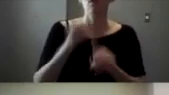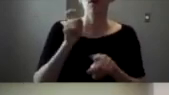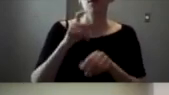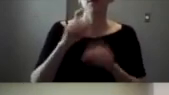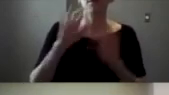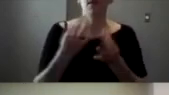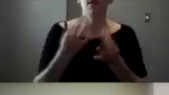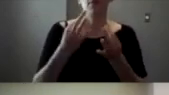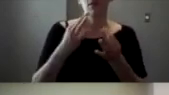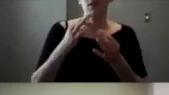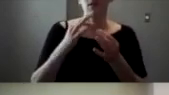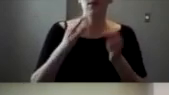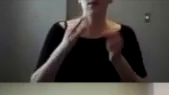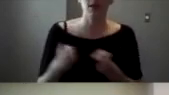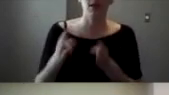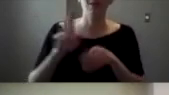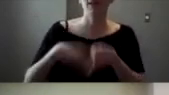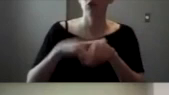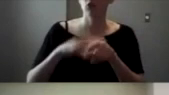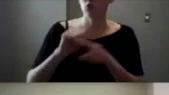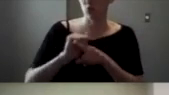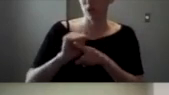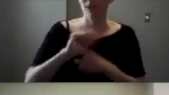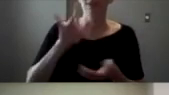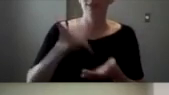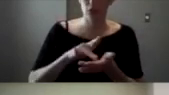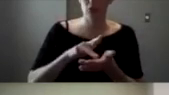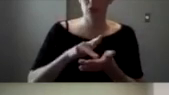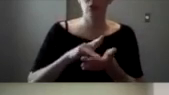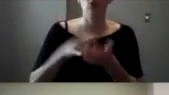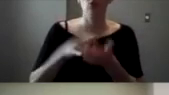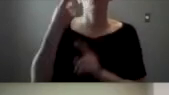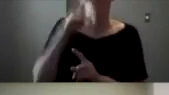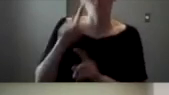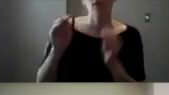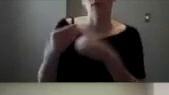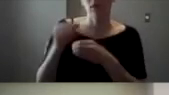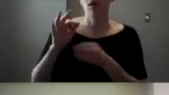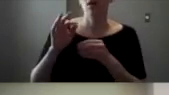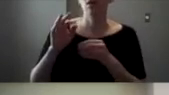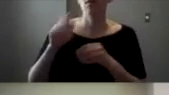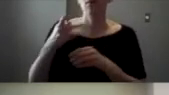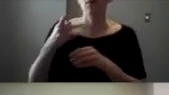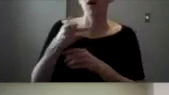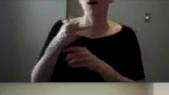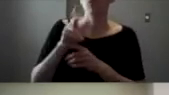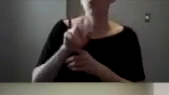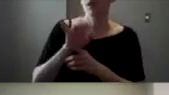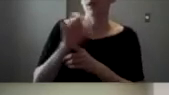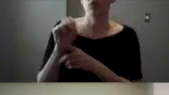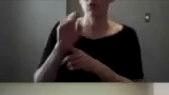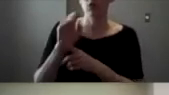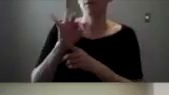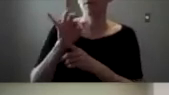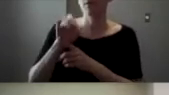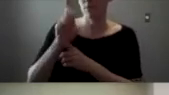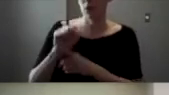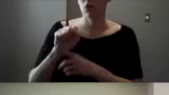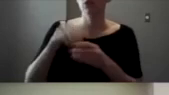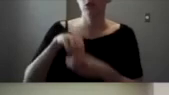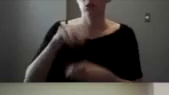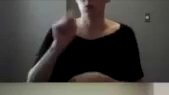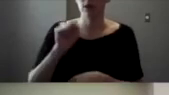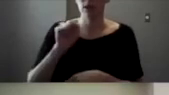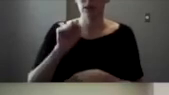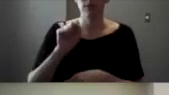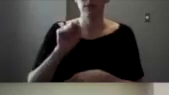the FPNTC, on behalf of the Office of Population Affairs in the United States, which of course is